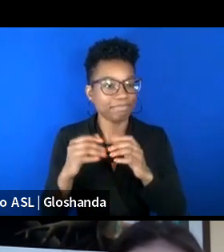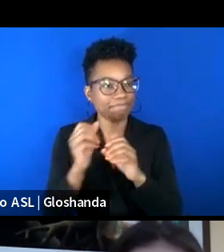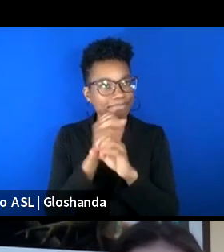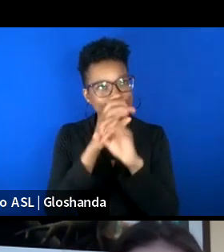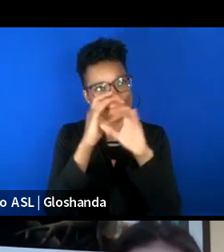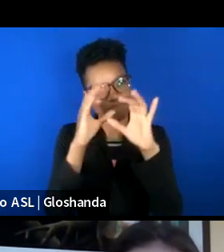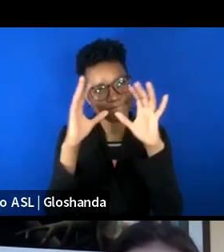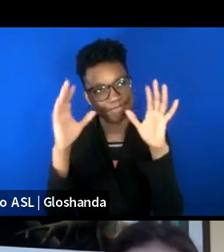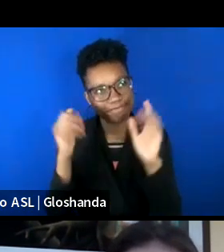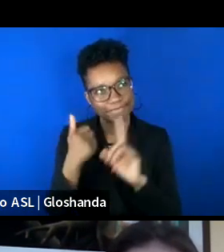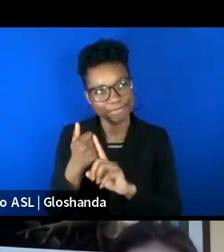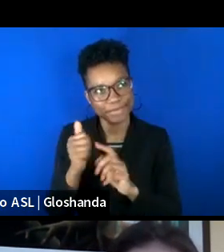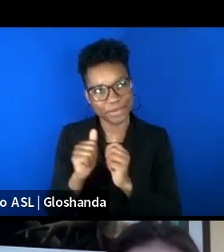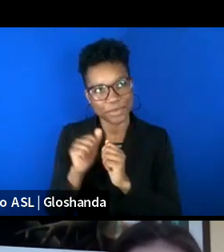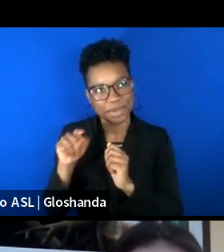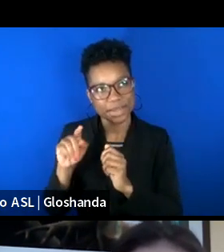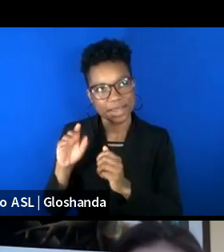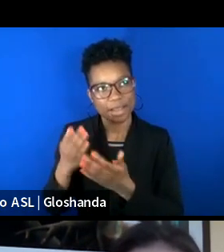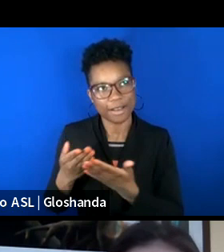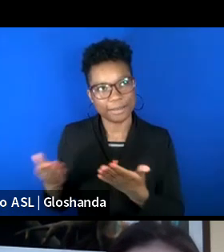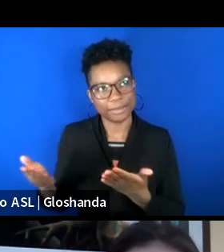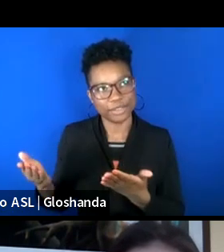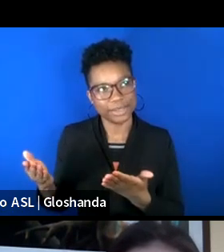with this object in